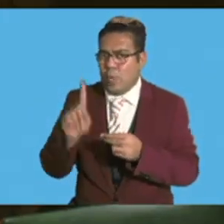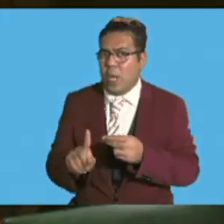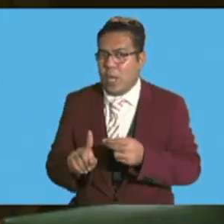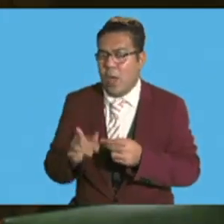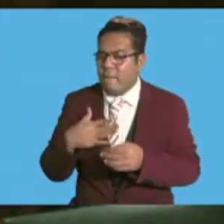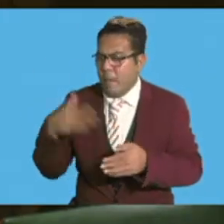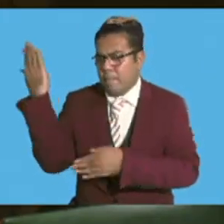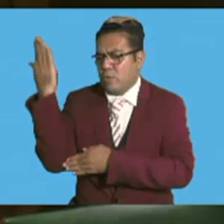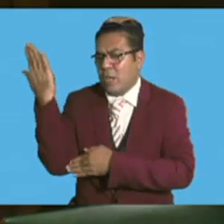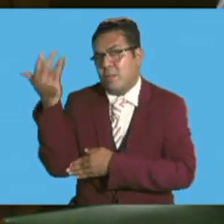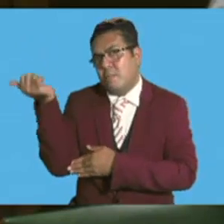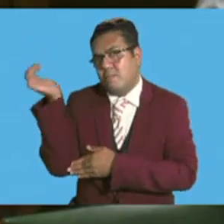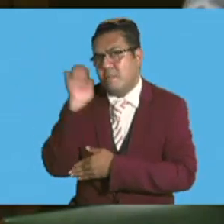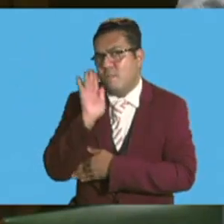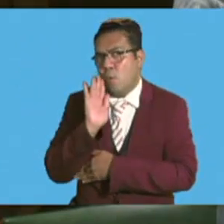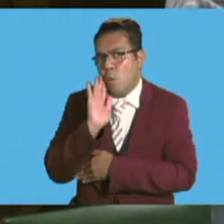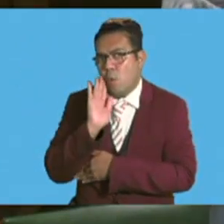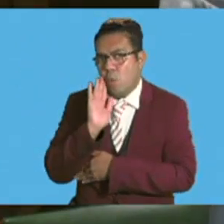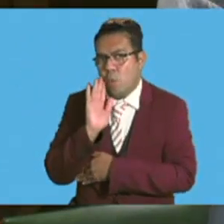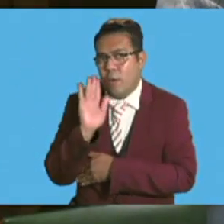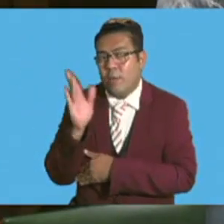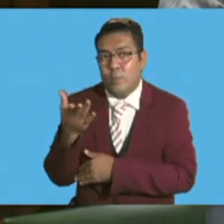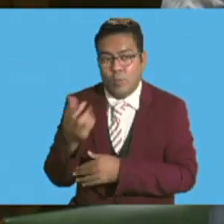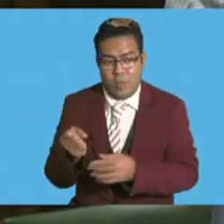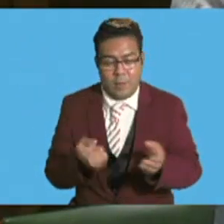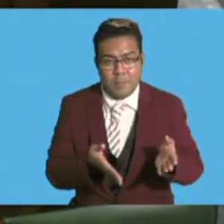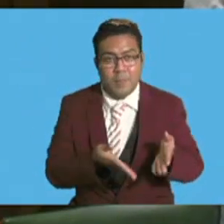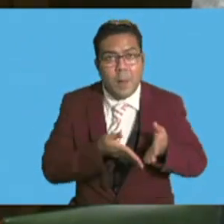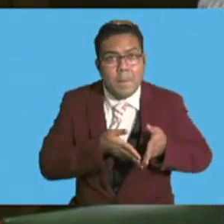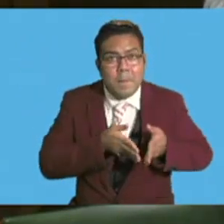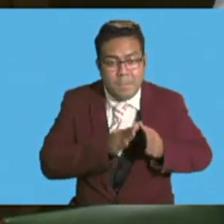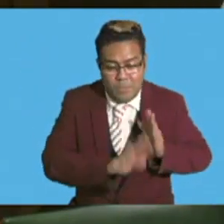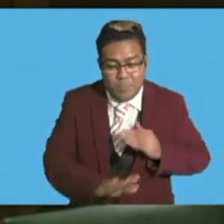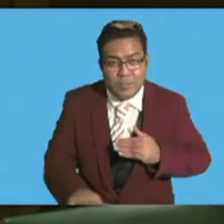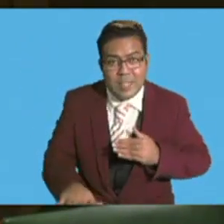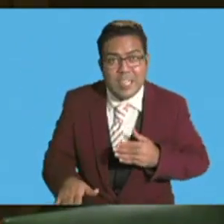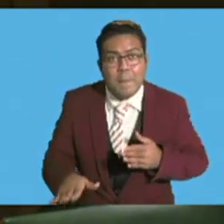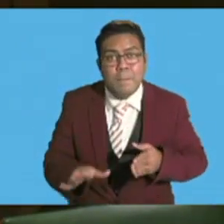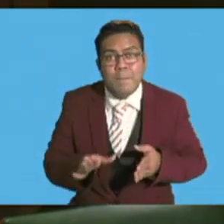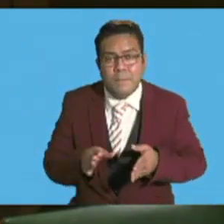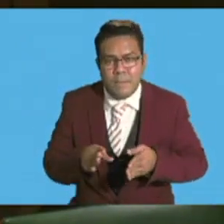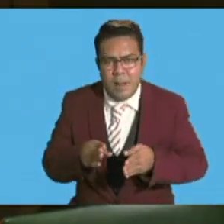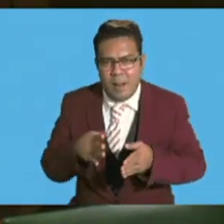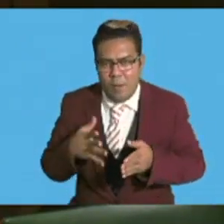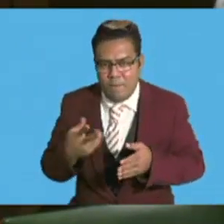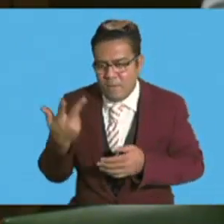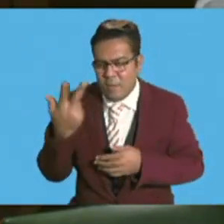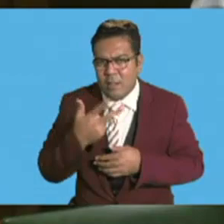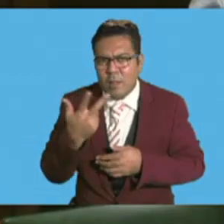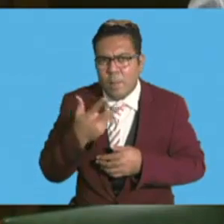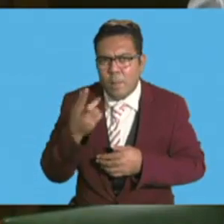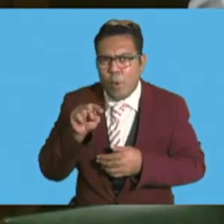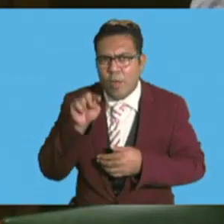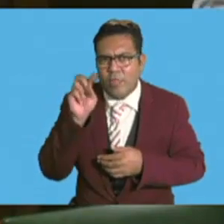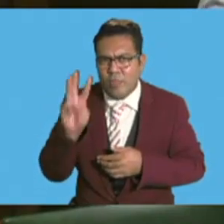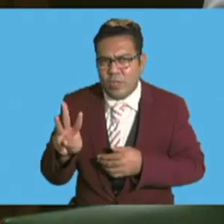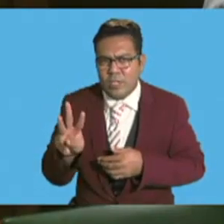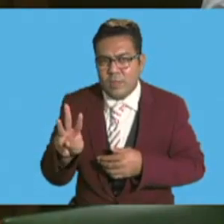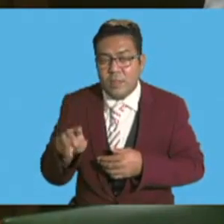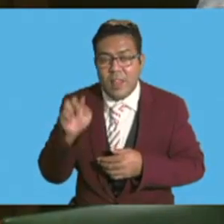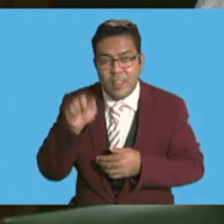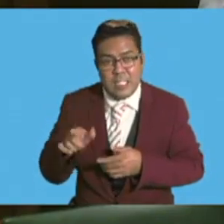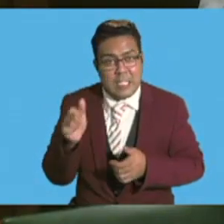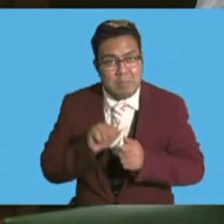before. The Fiji's infant mortality rate currently sits at 18.3 per 1,000 live births. This